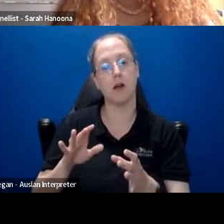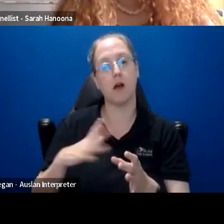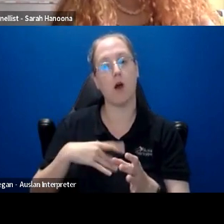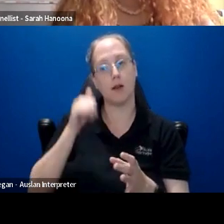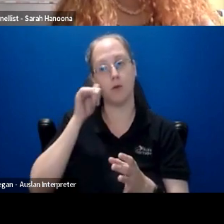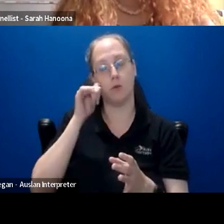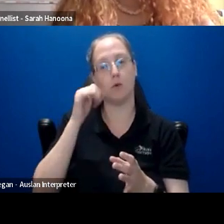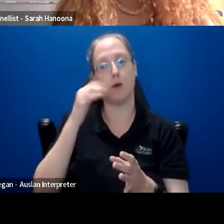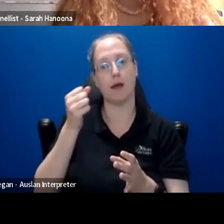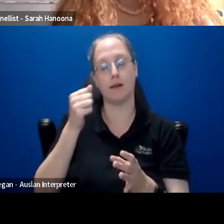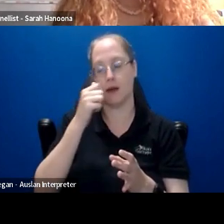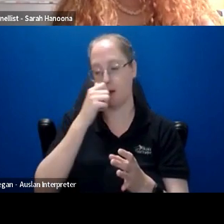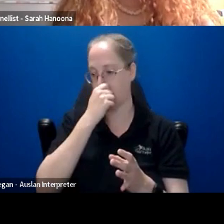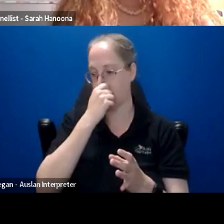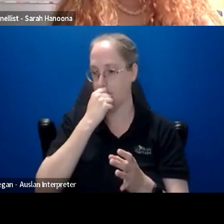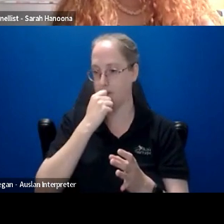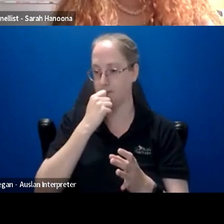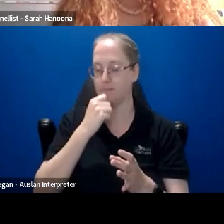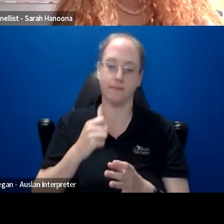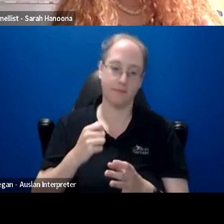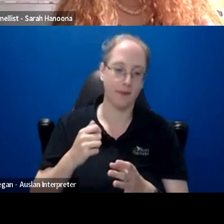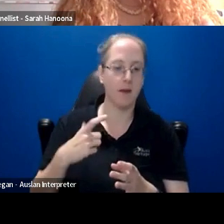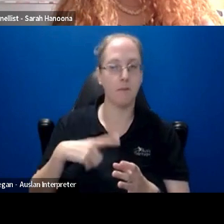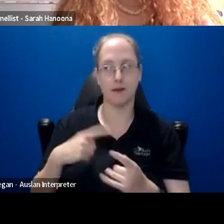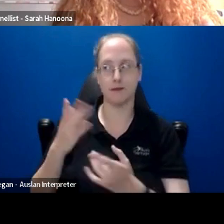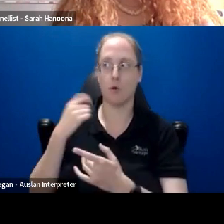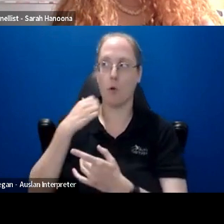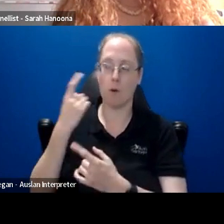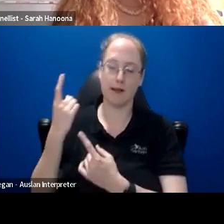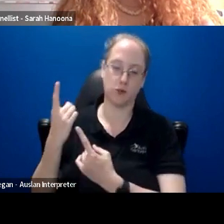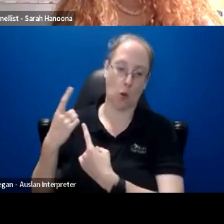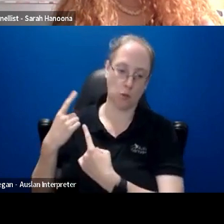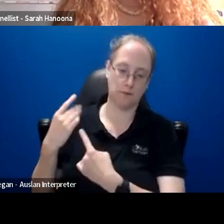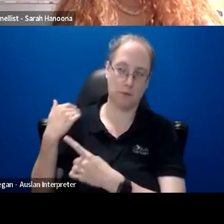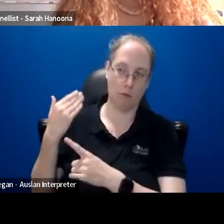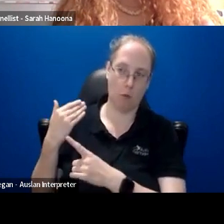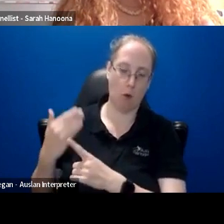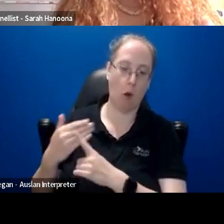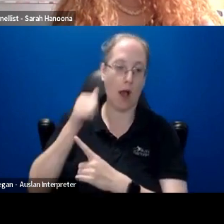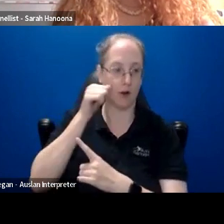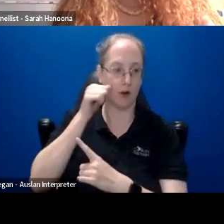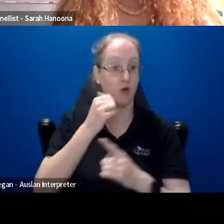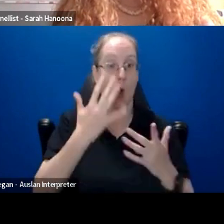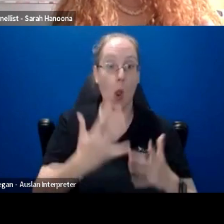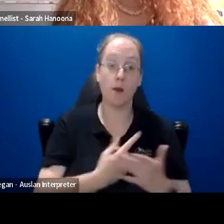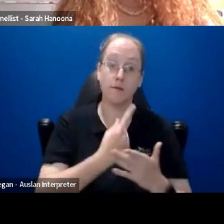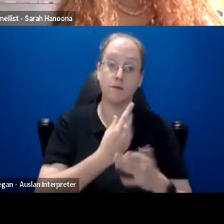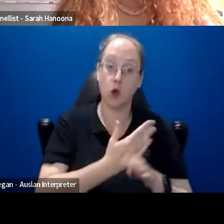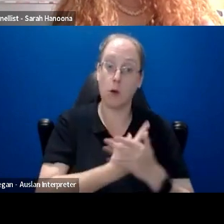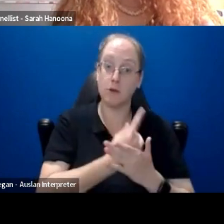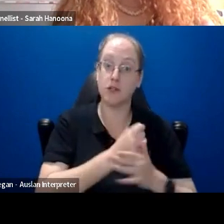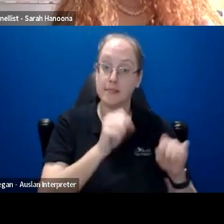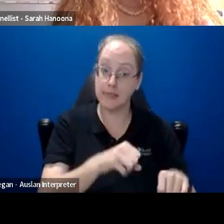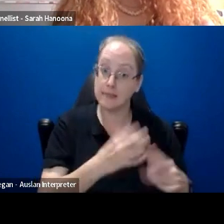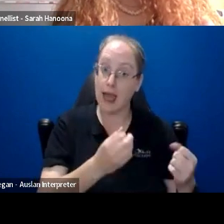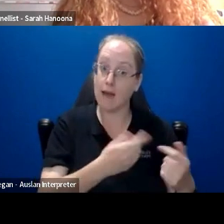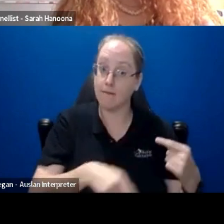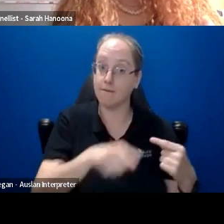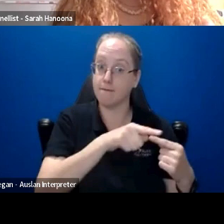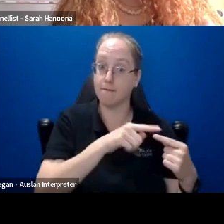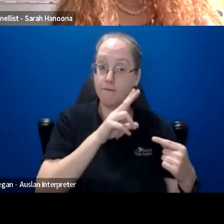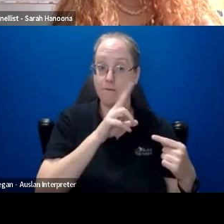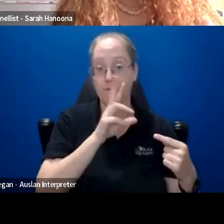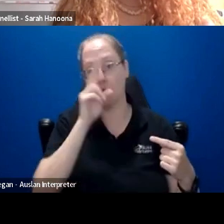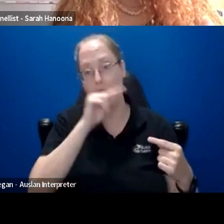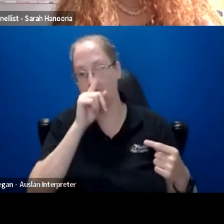like, because I was always told, and I always knew that there's lots of job opportunities for young people in Australia. But when I